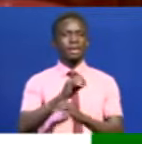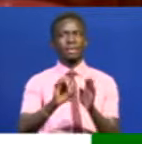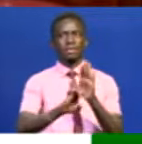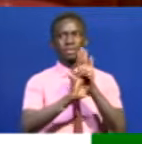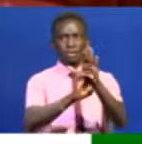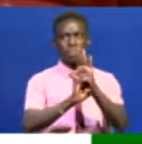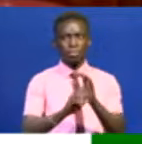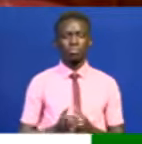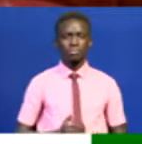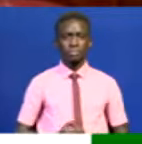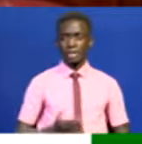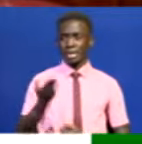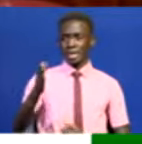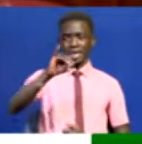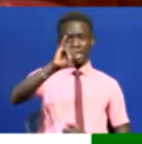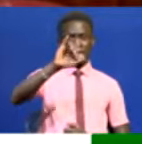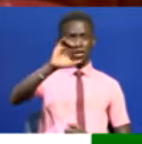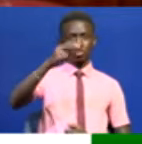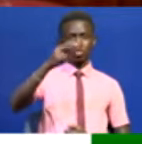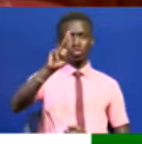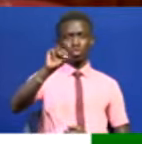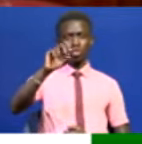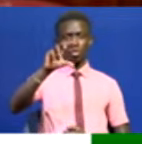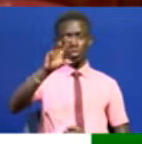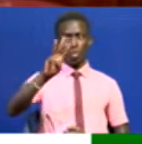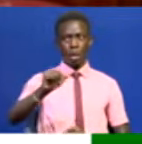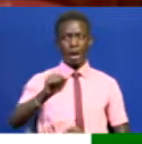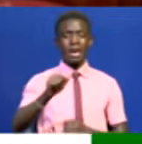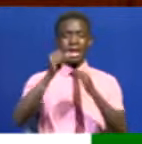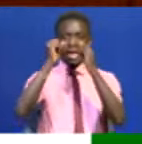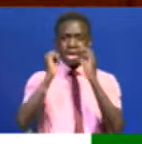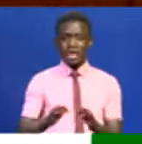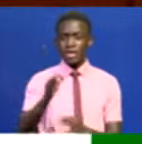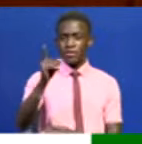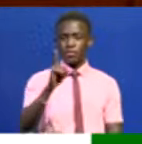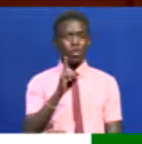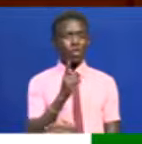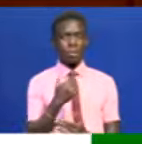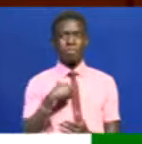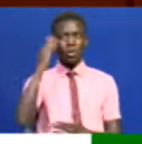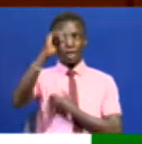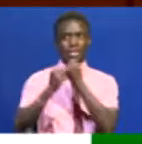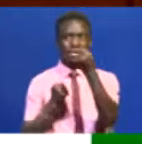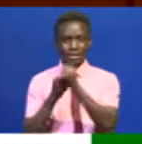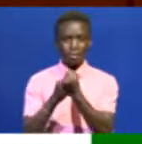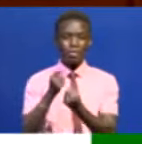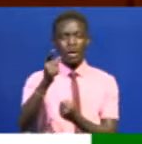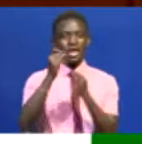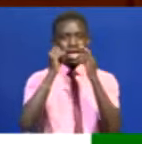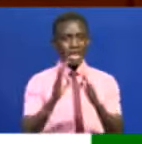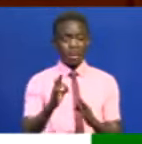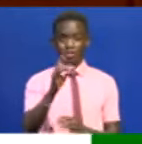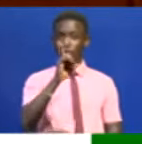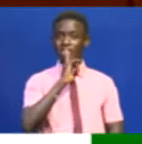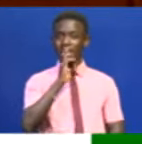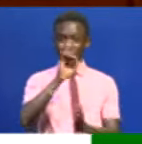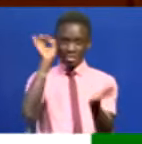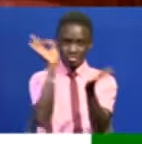happy to second you if you are to move a motion here of impeachment against this cabinet secretary.